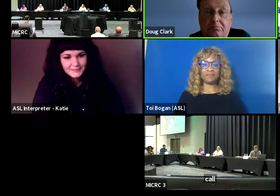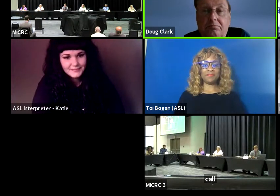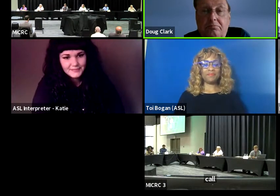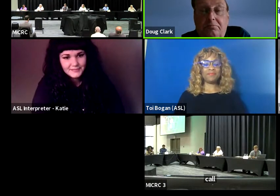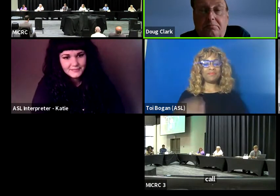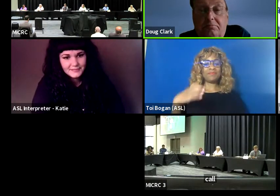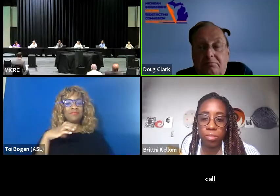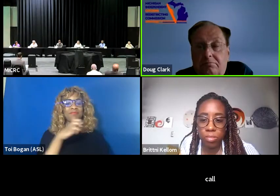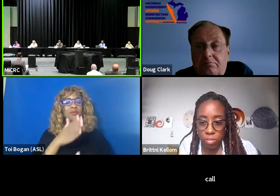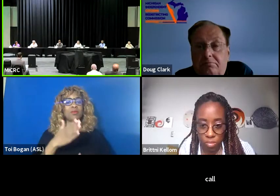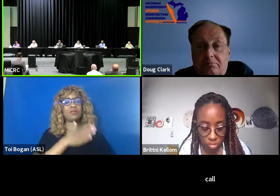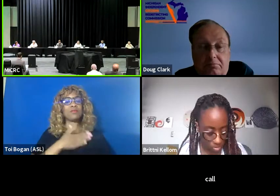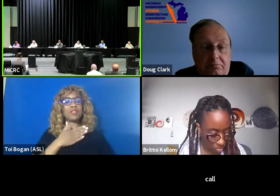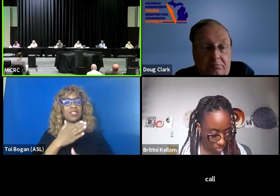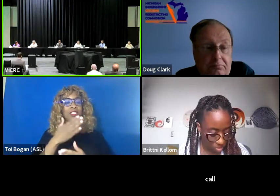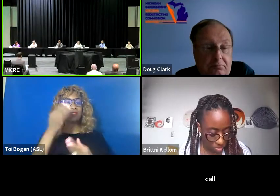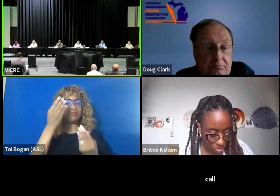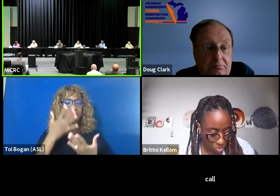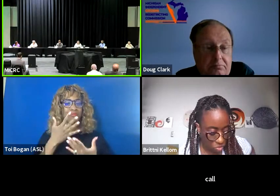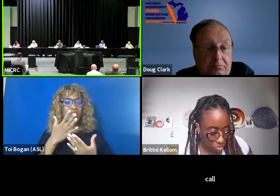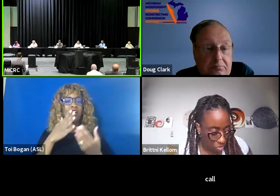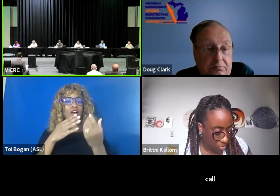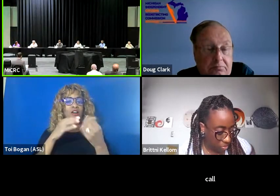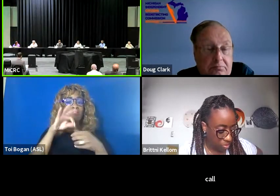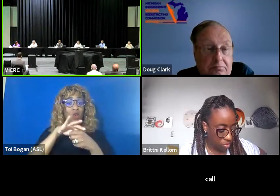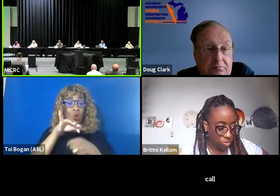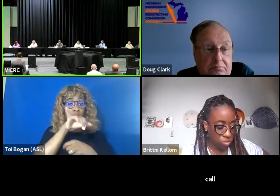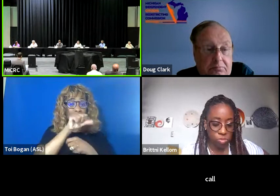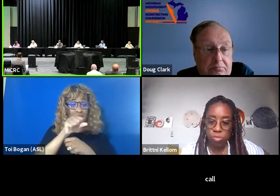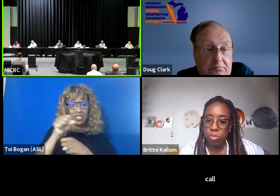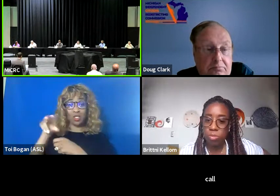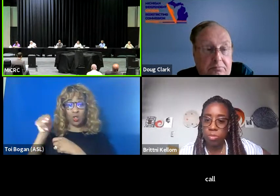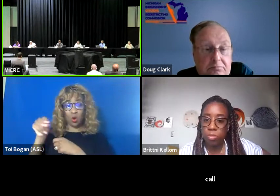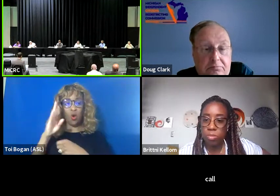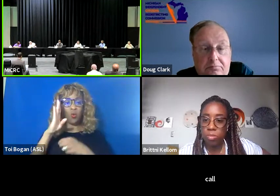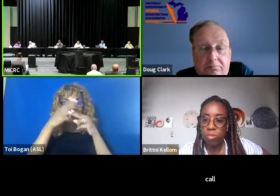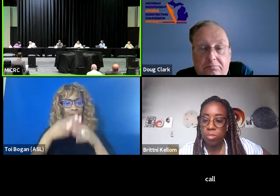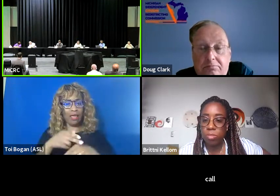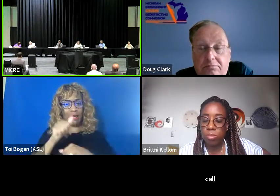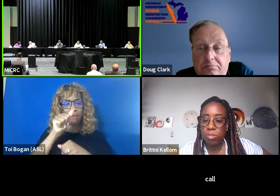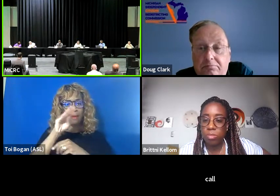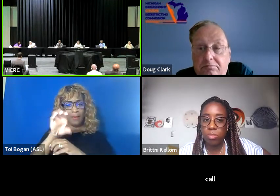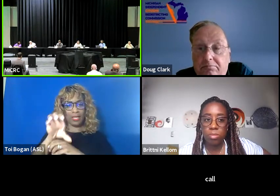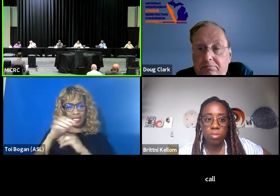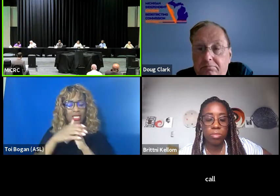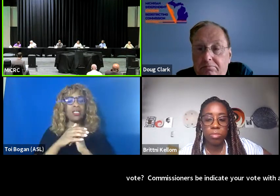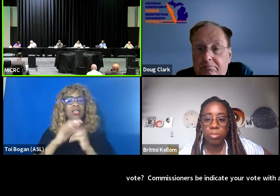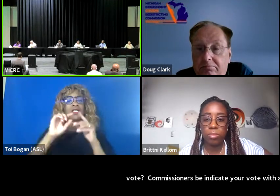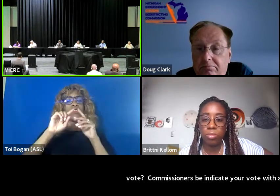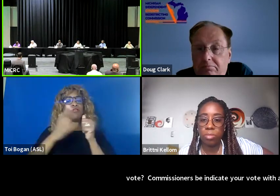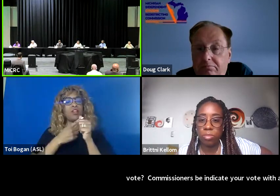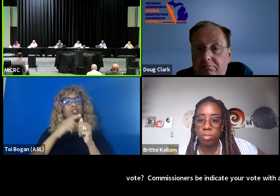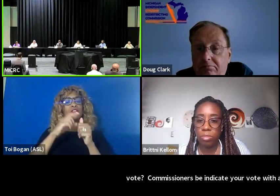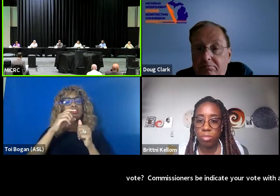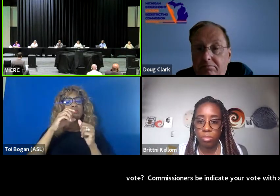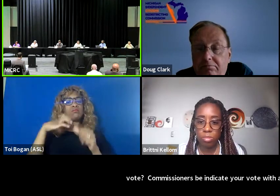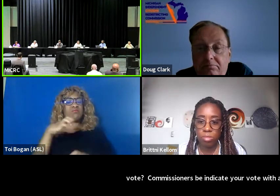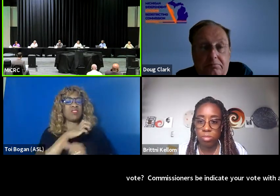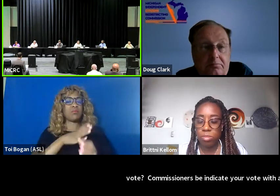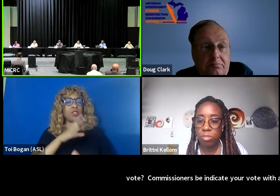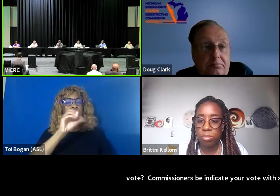Commissioners, please indicate your vote with a yes or no. I will call commissioners' names in alphabetical order, starting with Commissioner Orton.